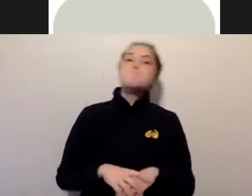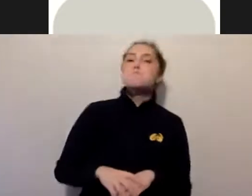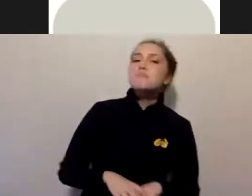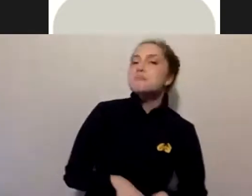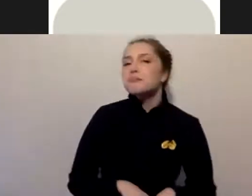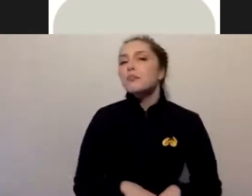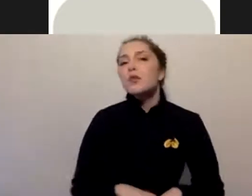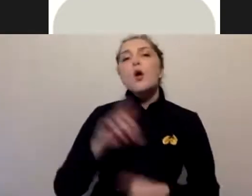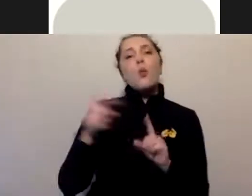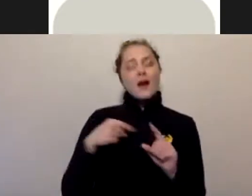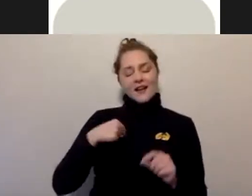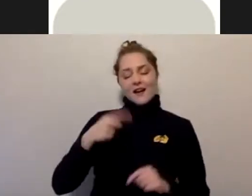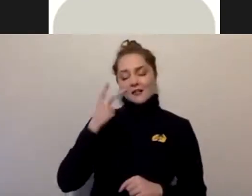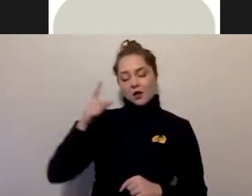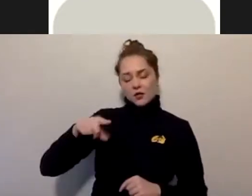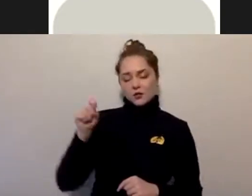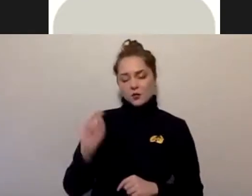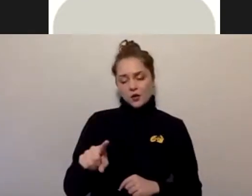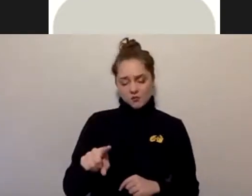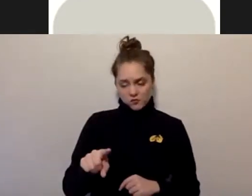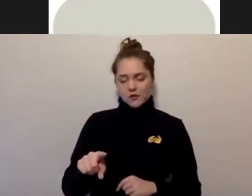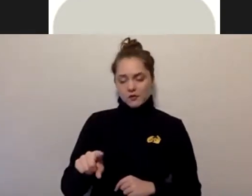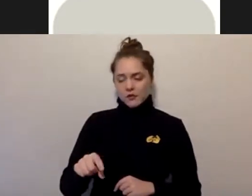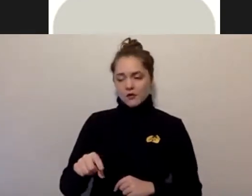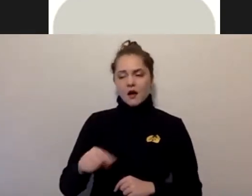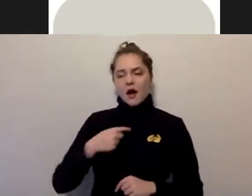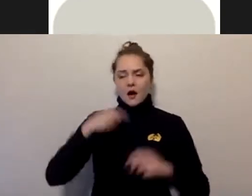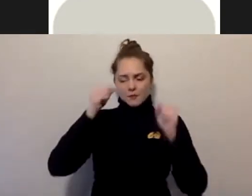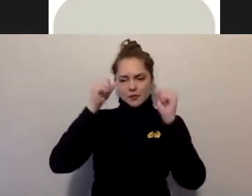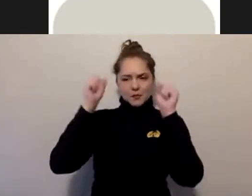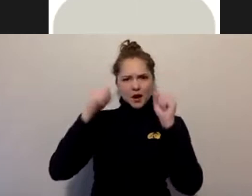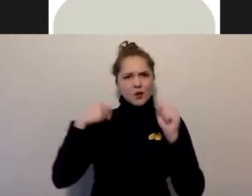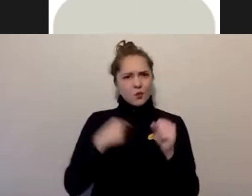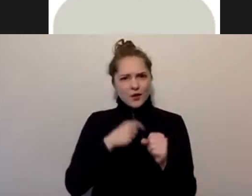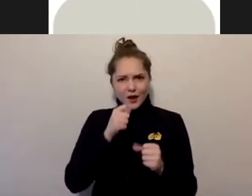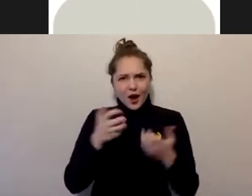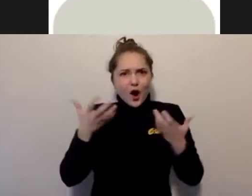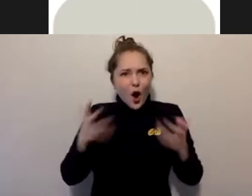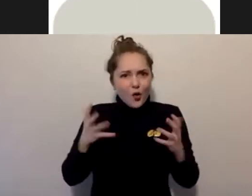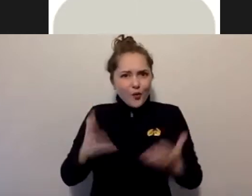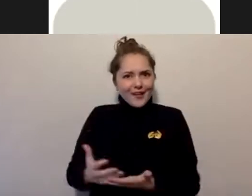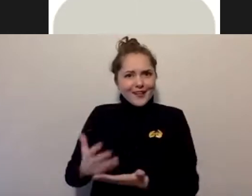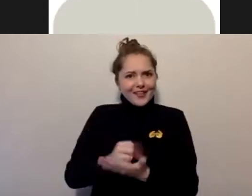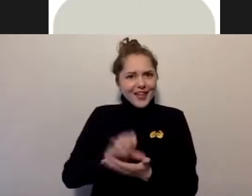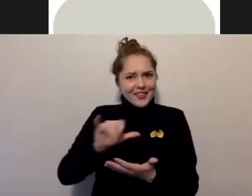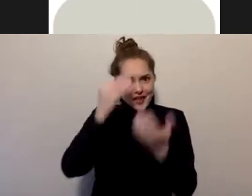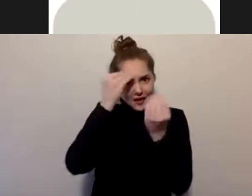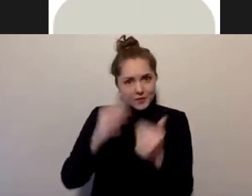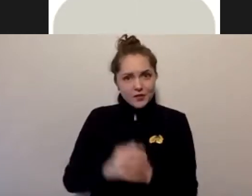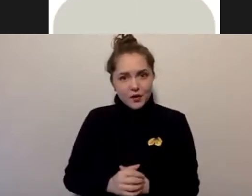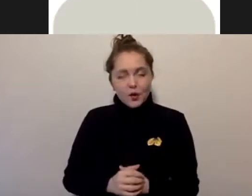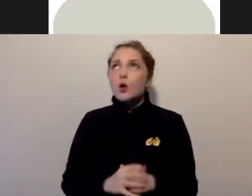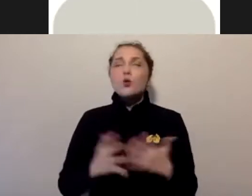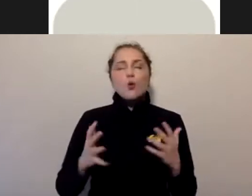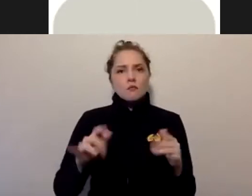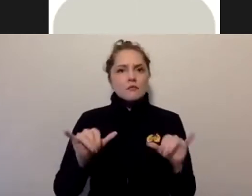when I saw this question on the questionnaire, I was surprised that we weren't already collecting that data. And so,